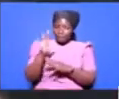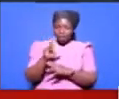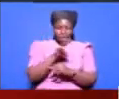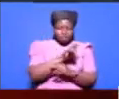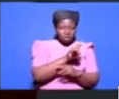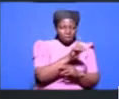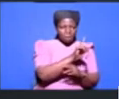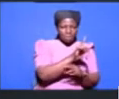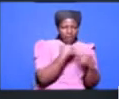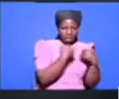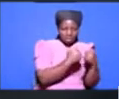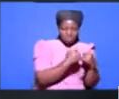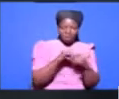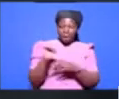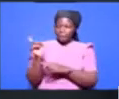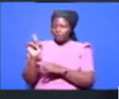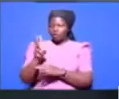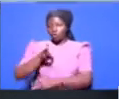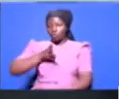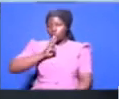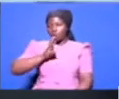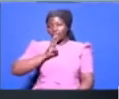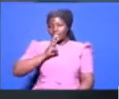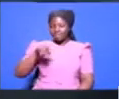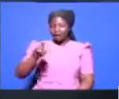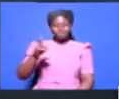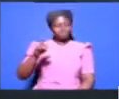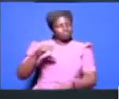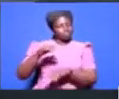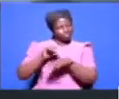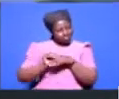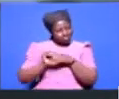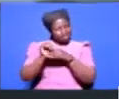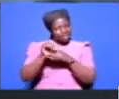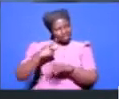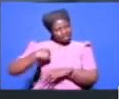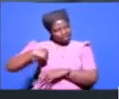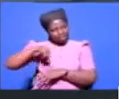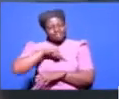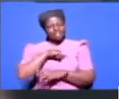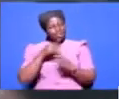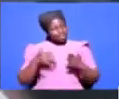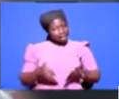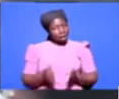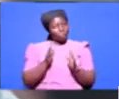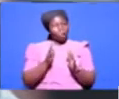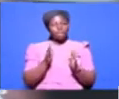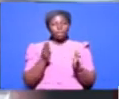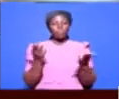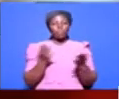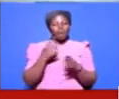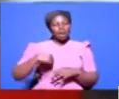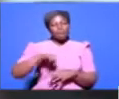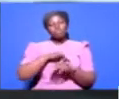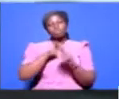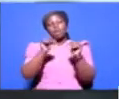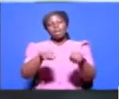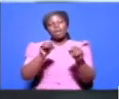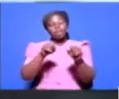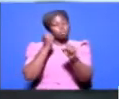the Ministry of Water. And he guided us in such a way that we were able to work in